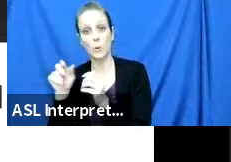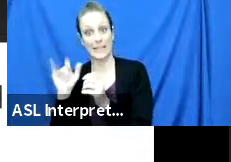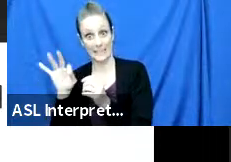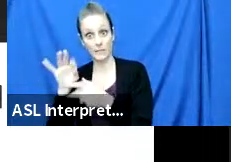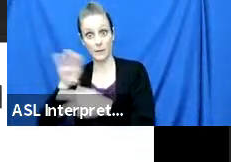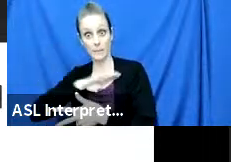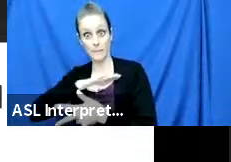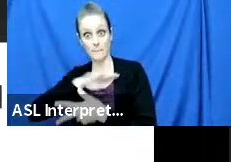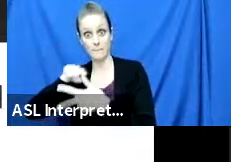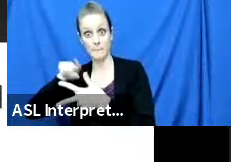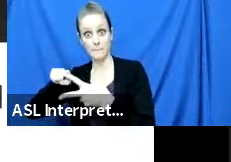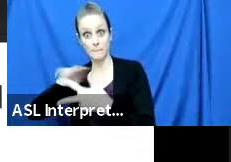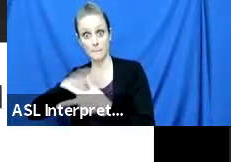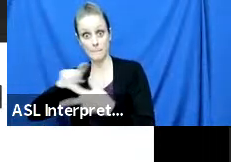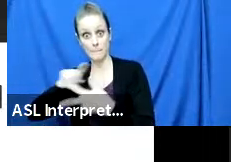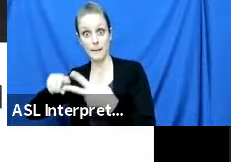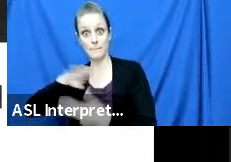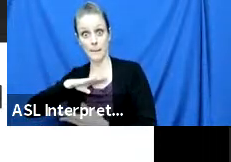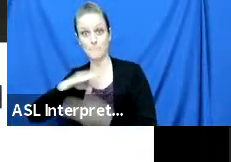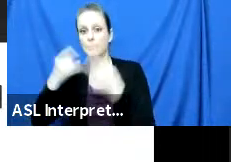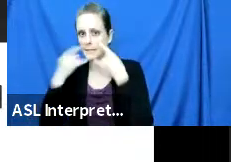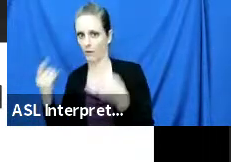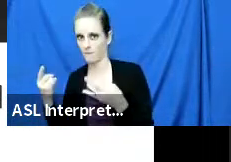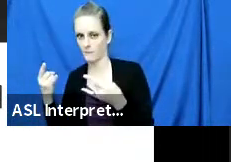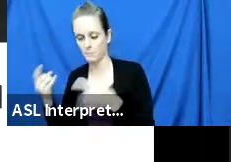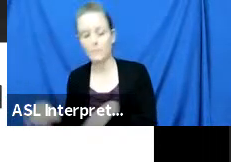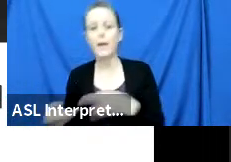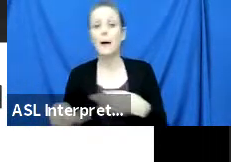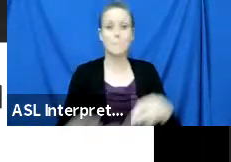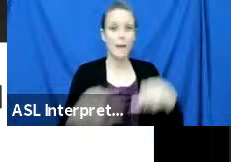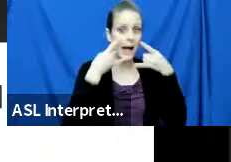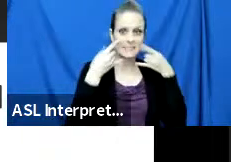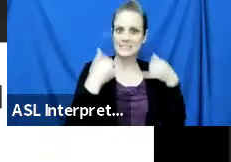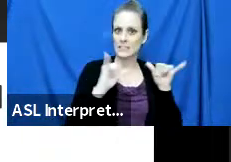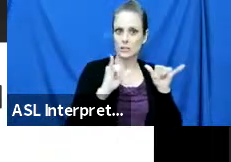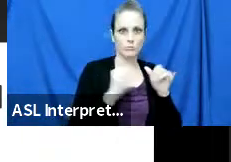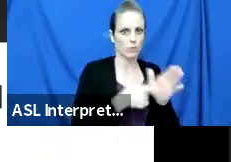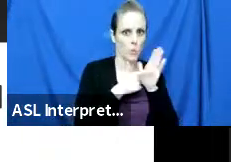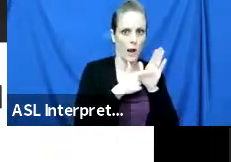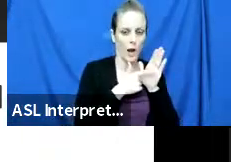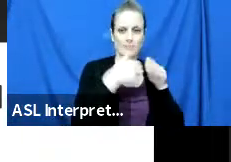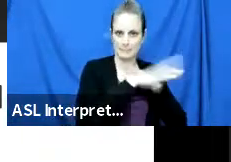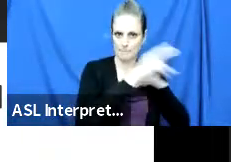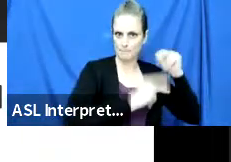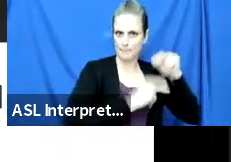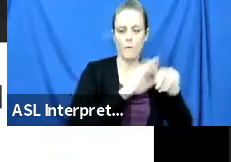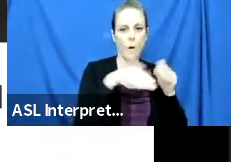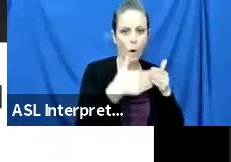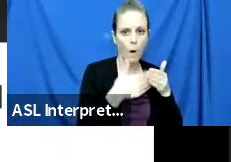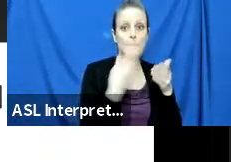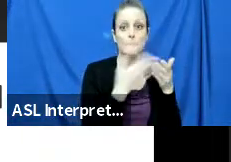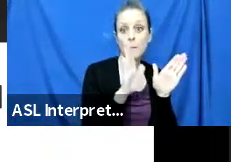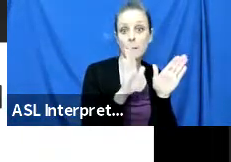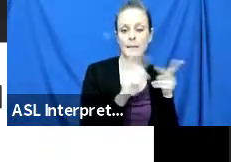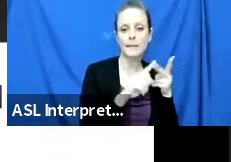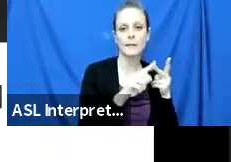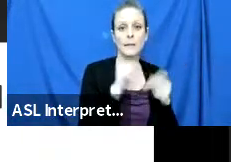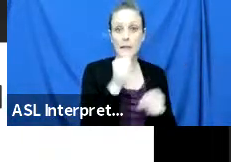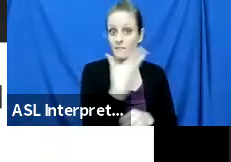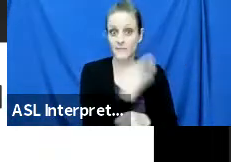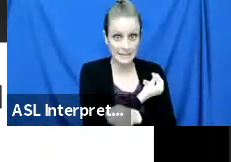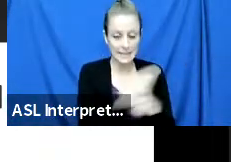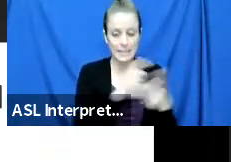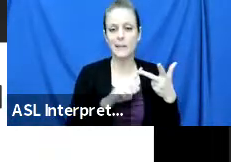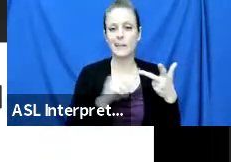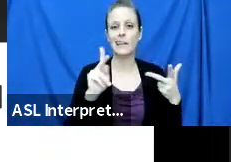Also, masks are still required indoors for all other public settings, unvaccinated people, K through